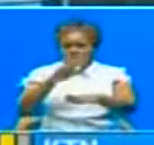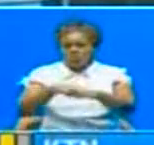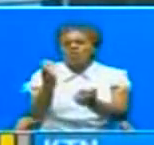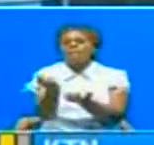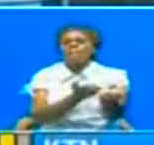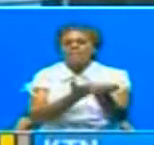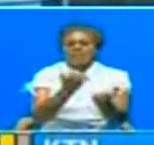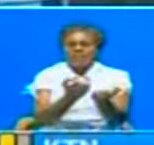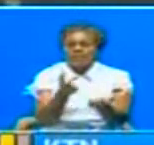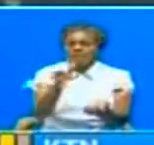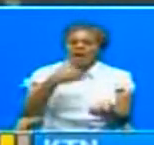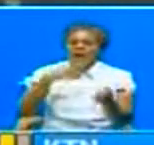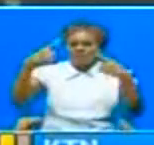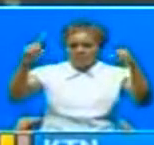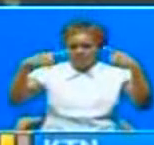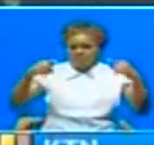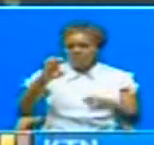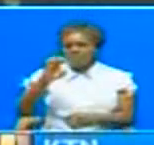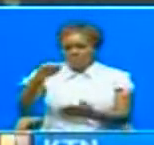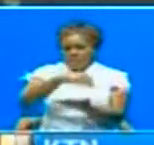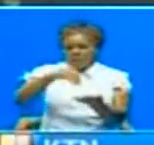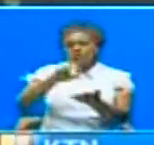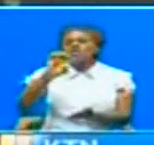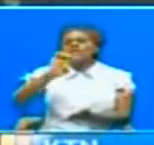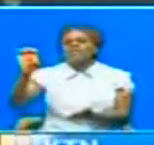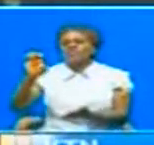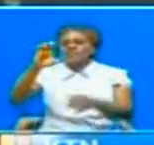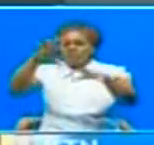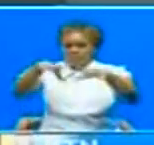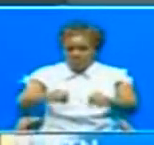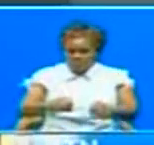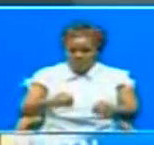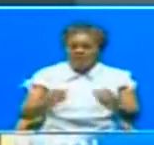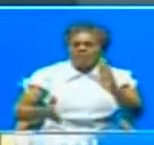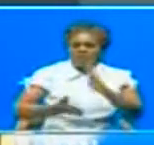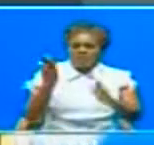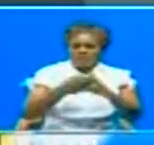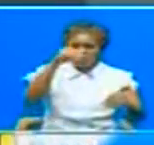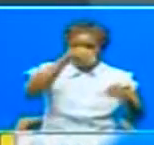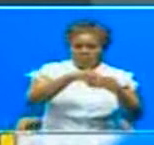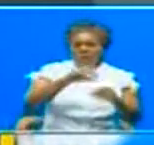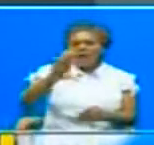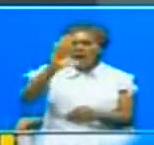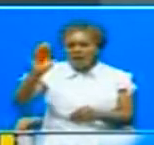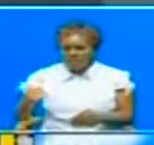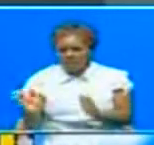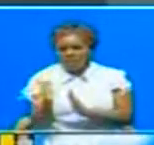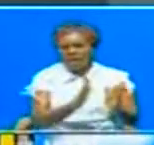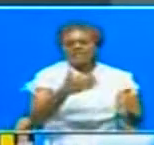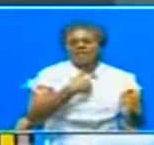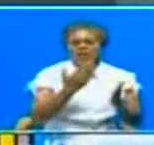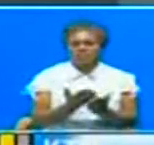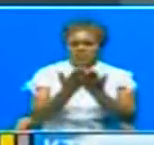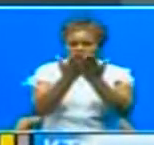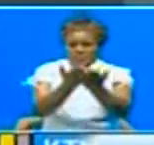business, where it has had success in the Middle East. This acquisition is Futtaim's first investment in sub-Saharan Africa, with plans to provide Tier